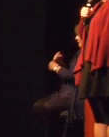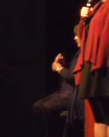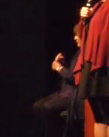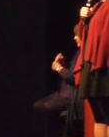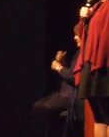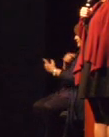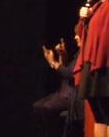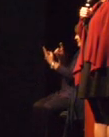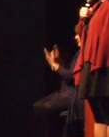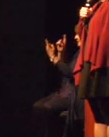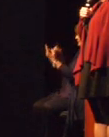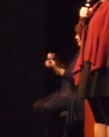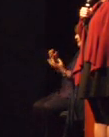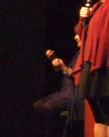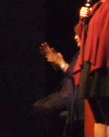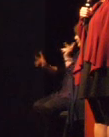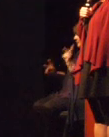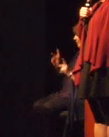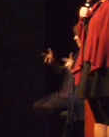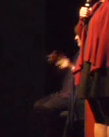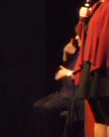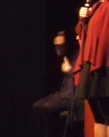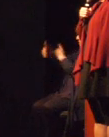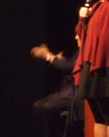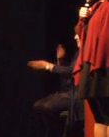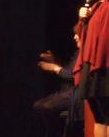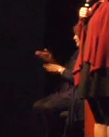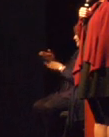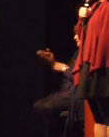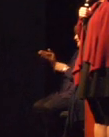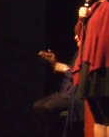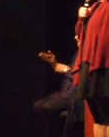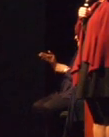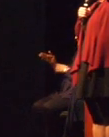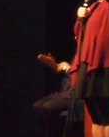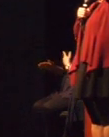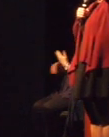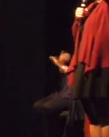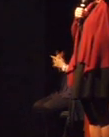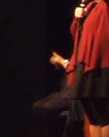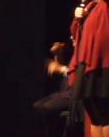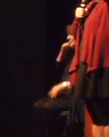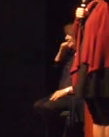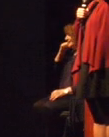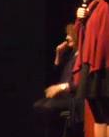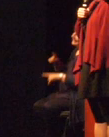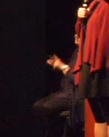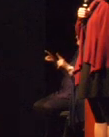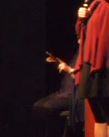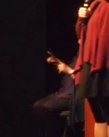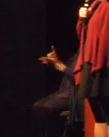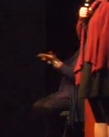run into many, many people. Over my career of all racial kinds. But having